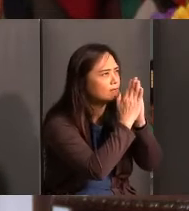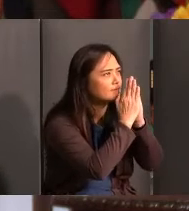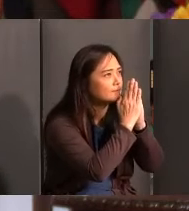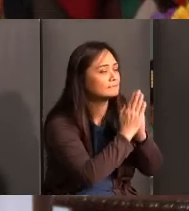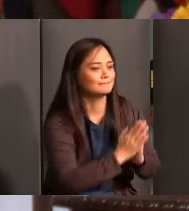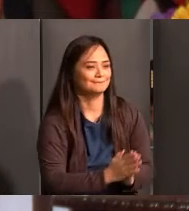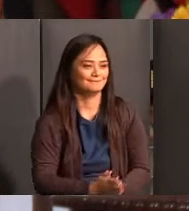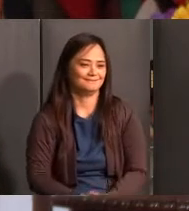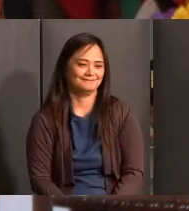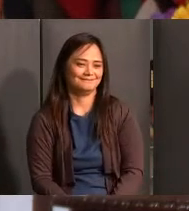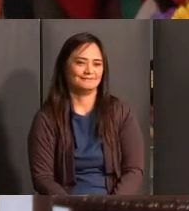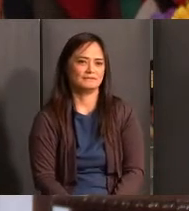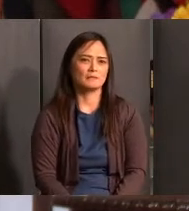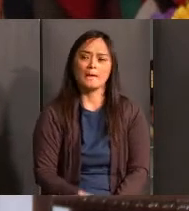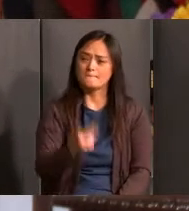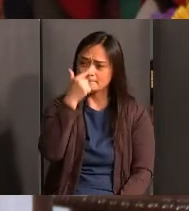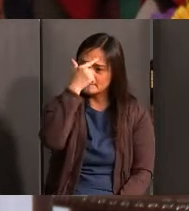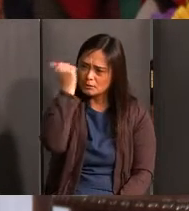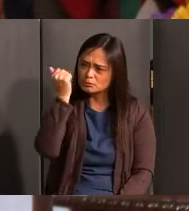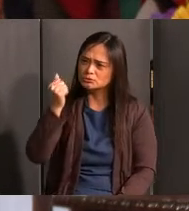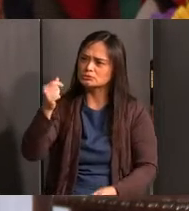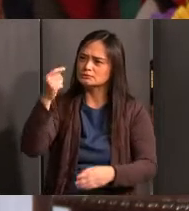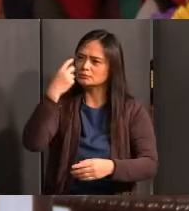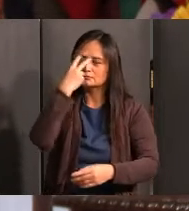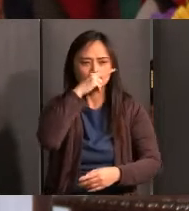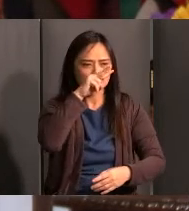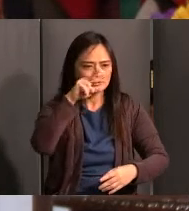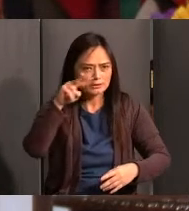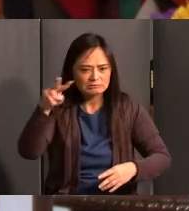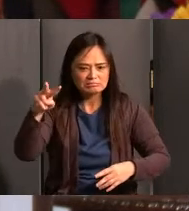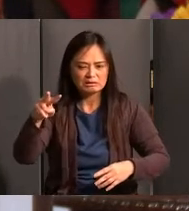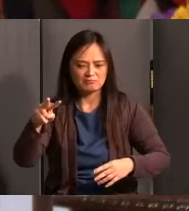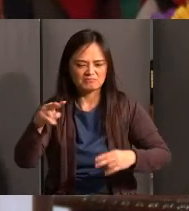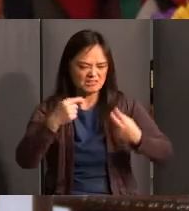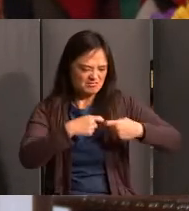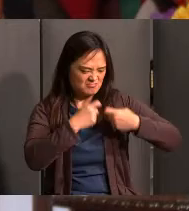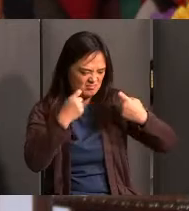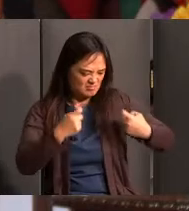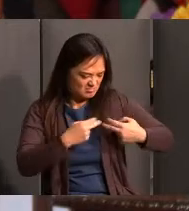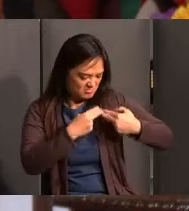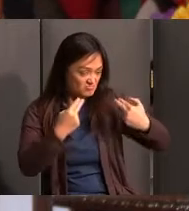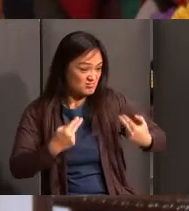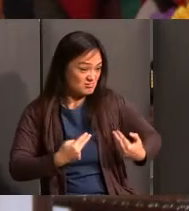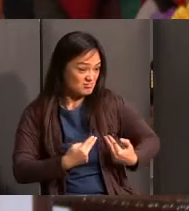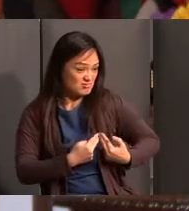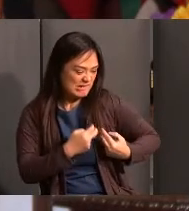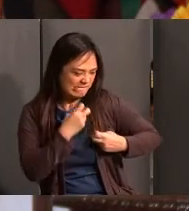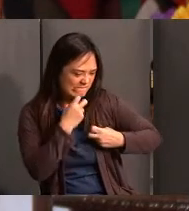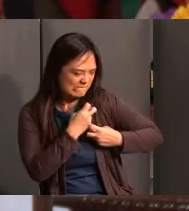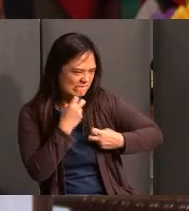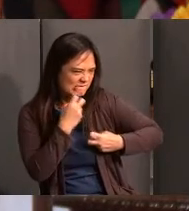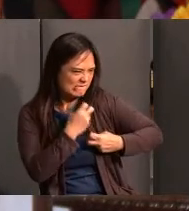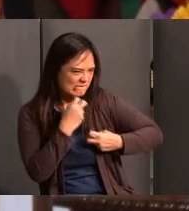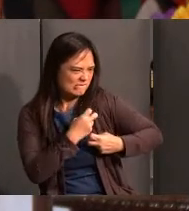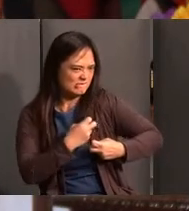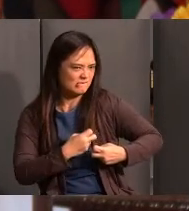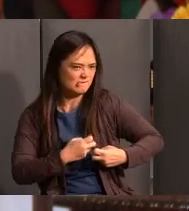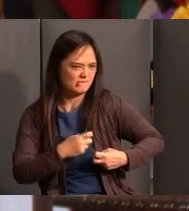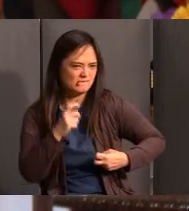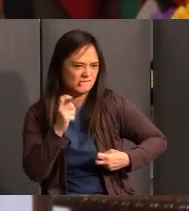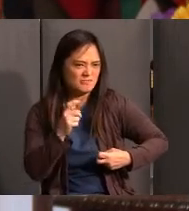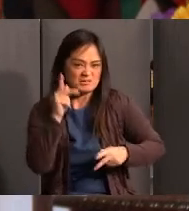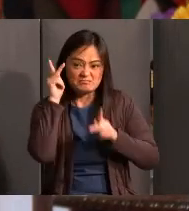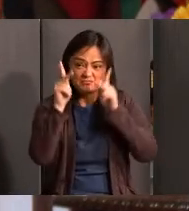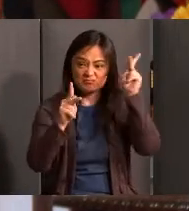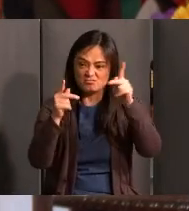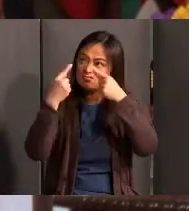lives. Ang puso ng tao ay matigas na. We need to come to God. Tama